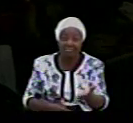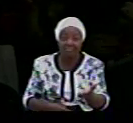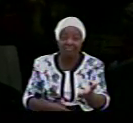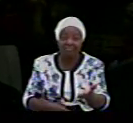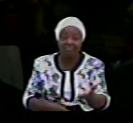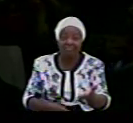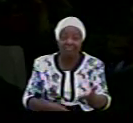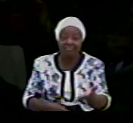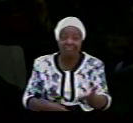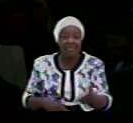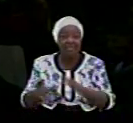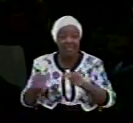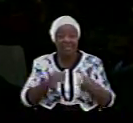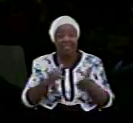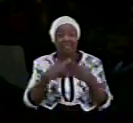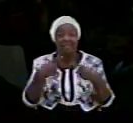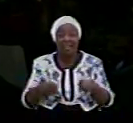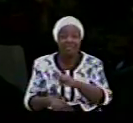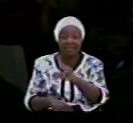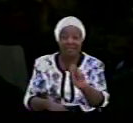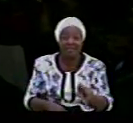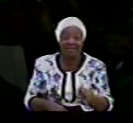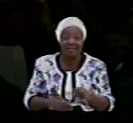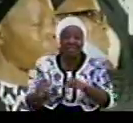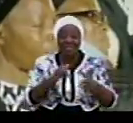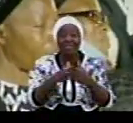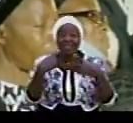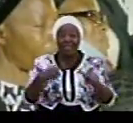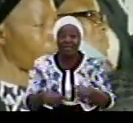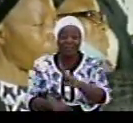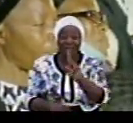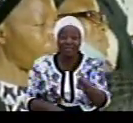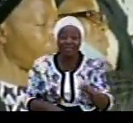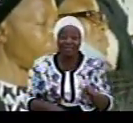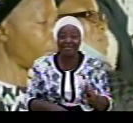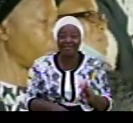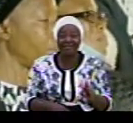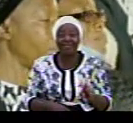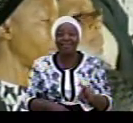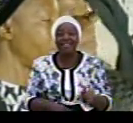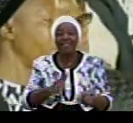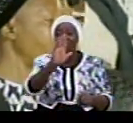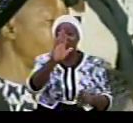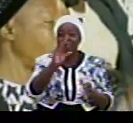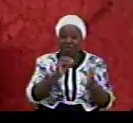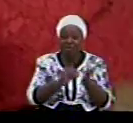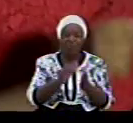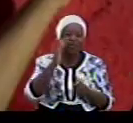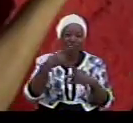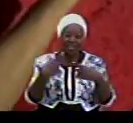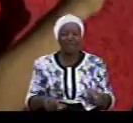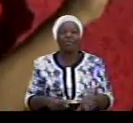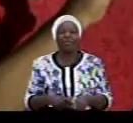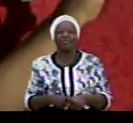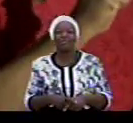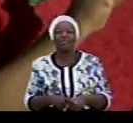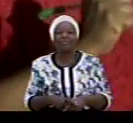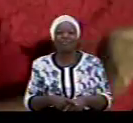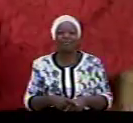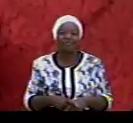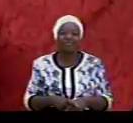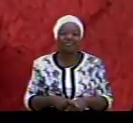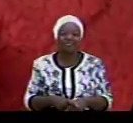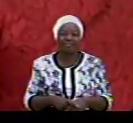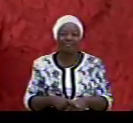it happen? Did it happen? Your own will happen. Don't